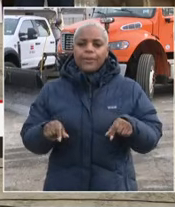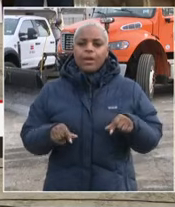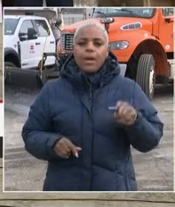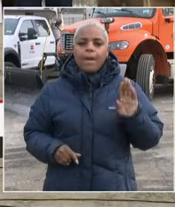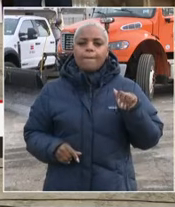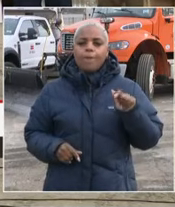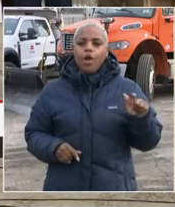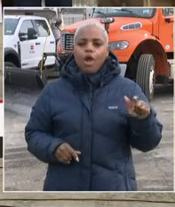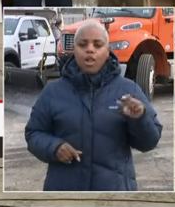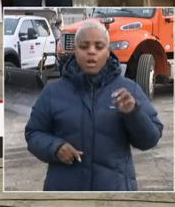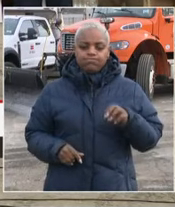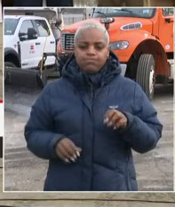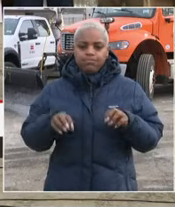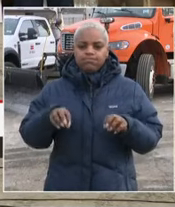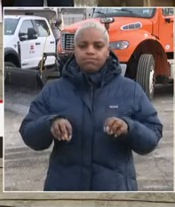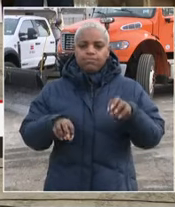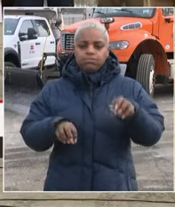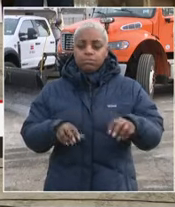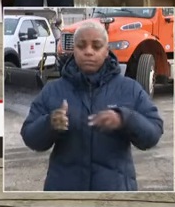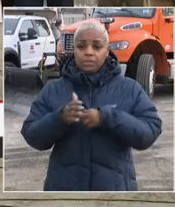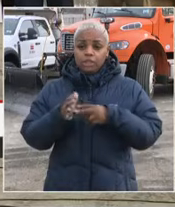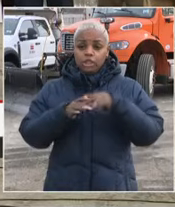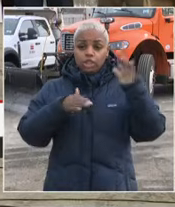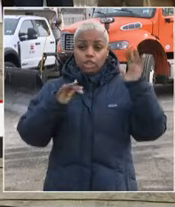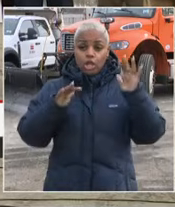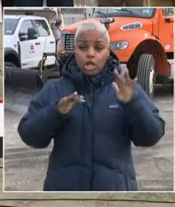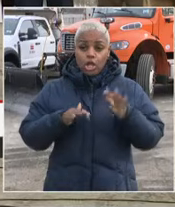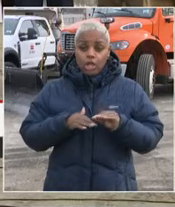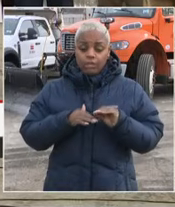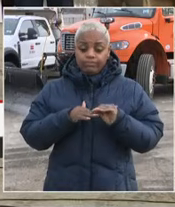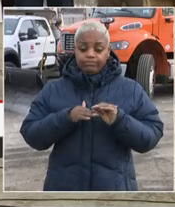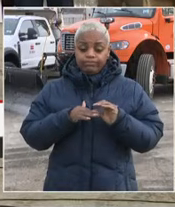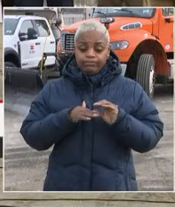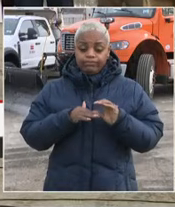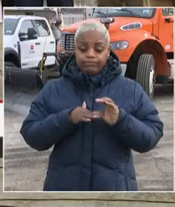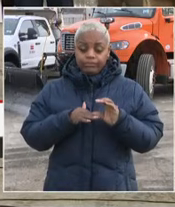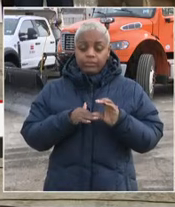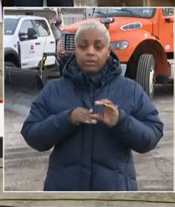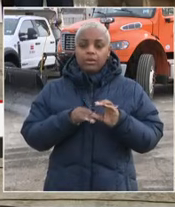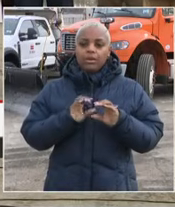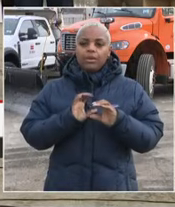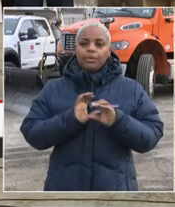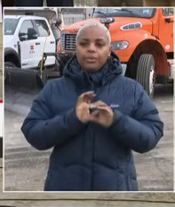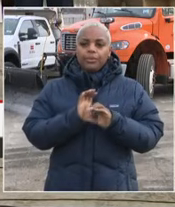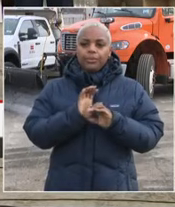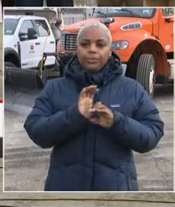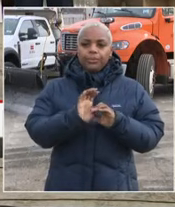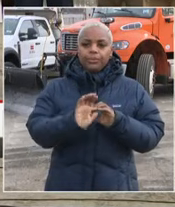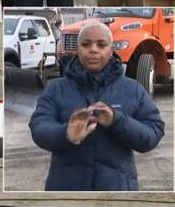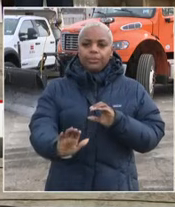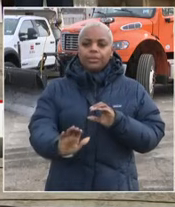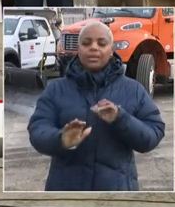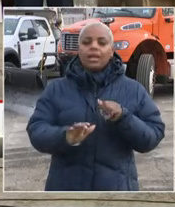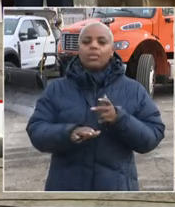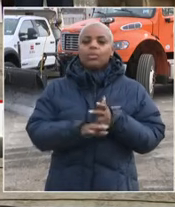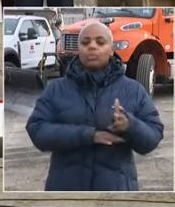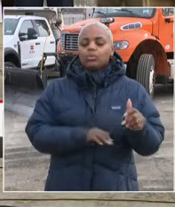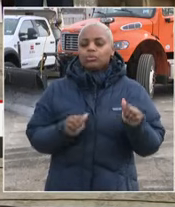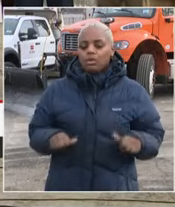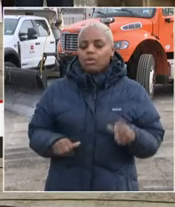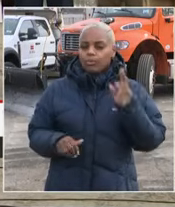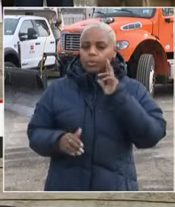heavy snow could turn into ice, where the snow could kind of chunk up around our third rail. No third rail means no